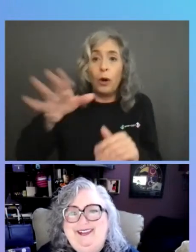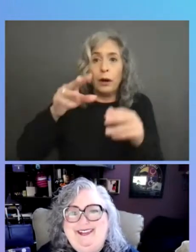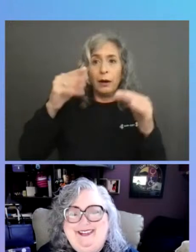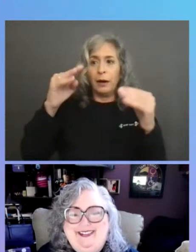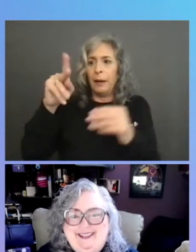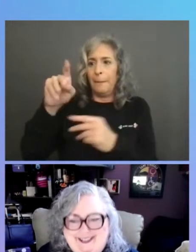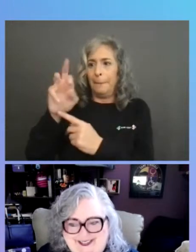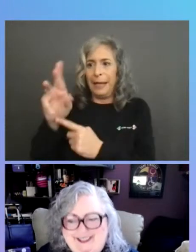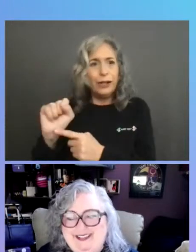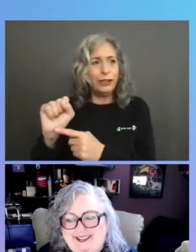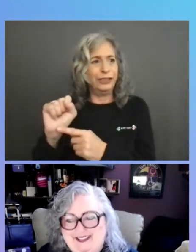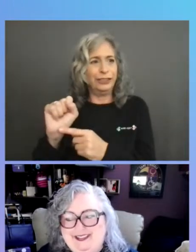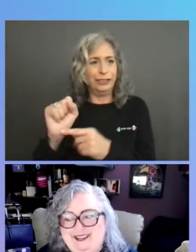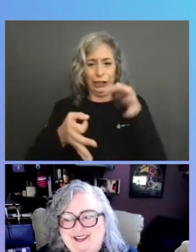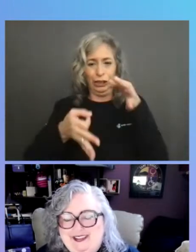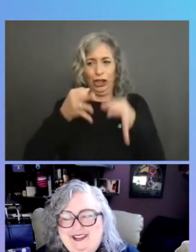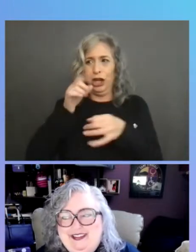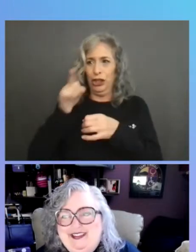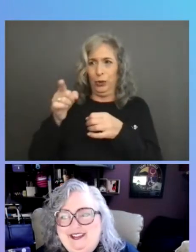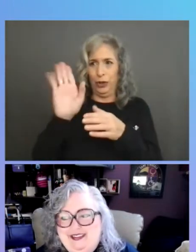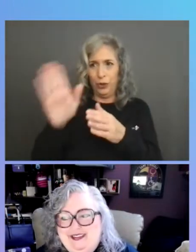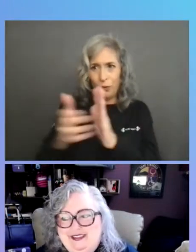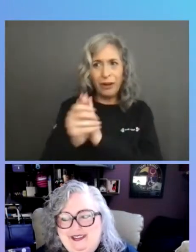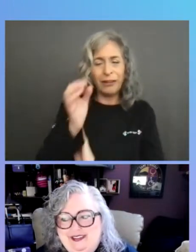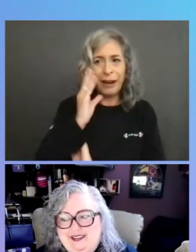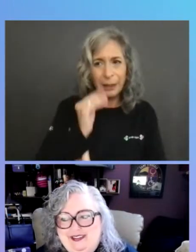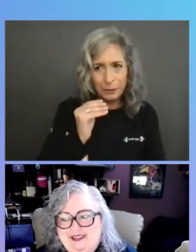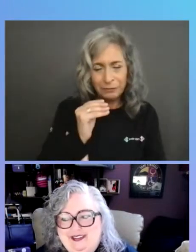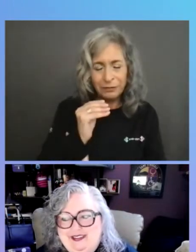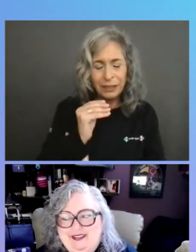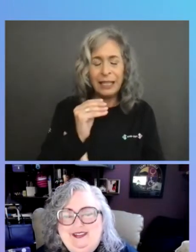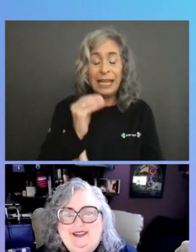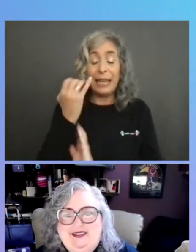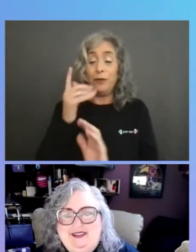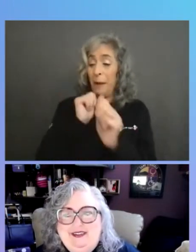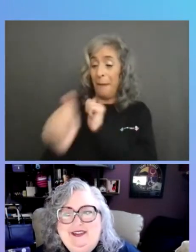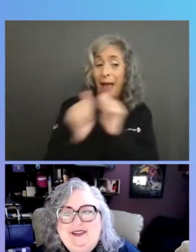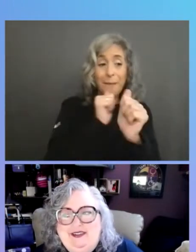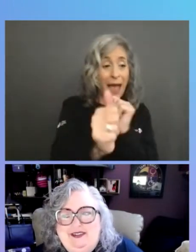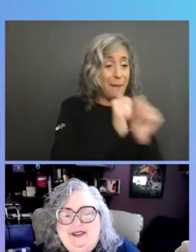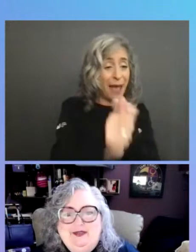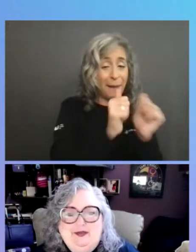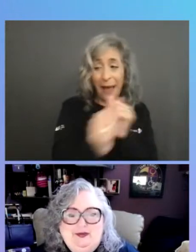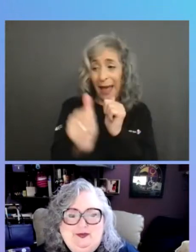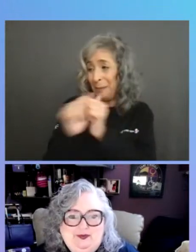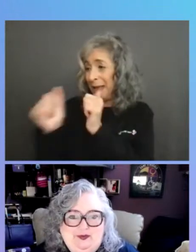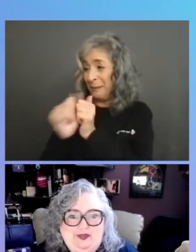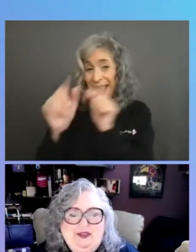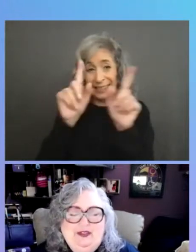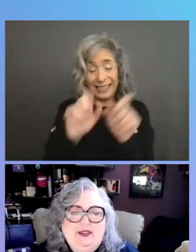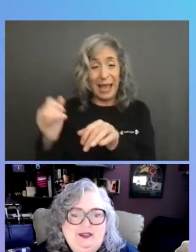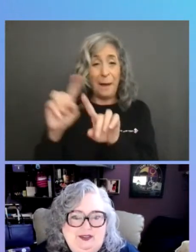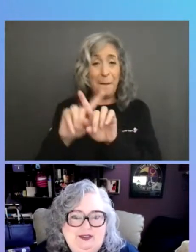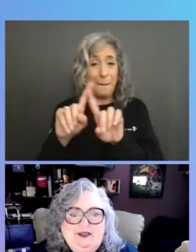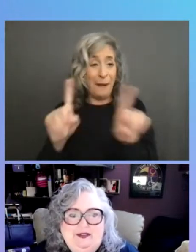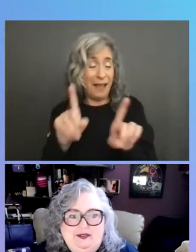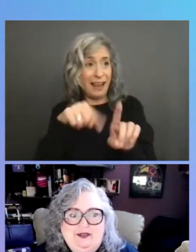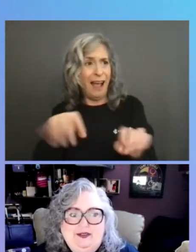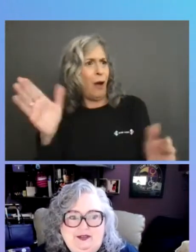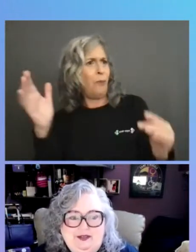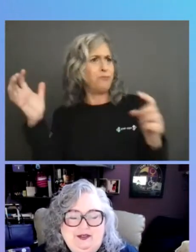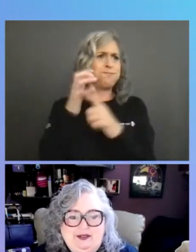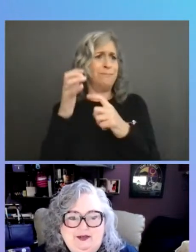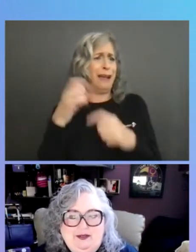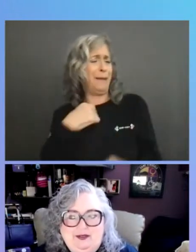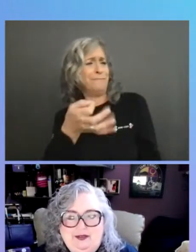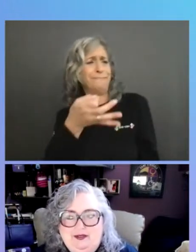right? So even if there's someone who could pass an exam that all experts would, we would consider that they would pass that